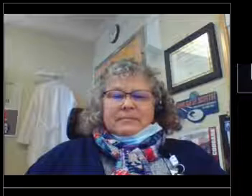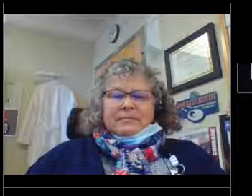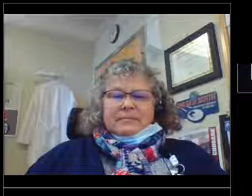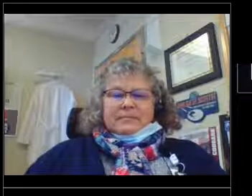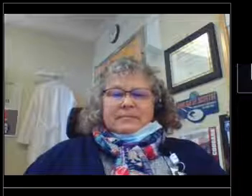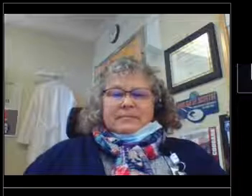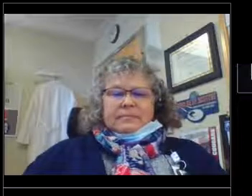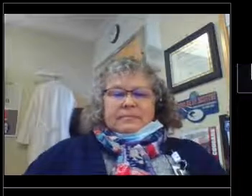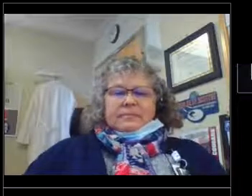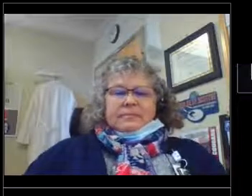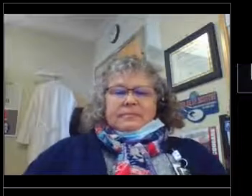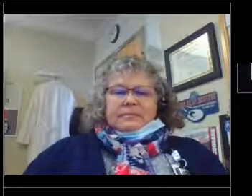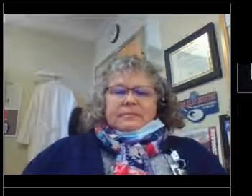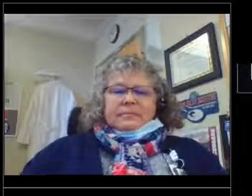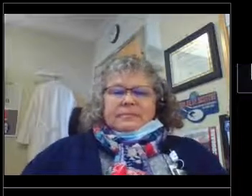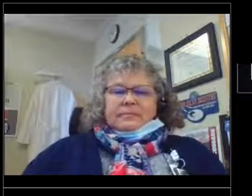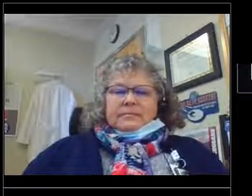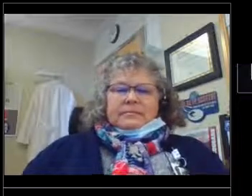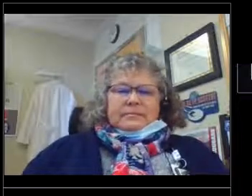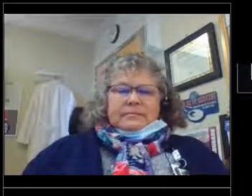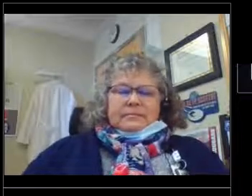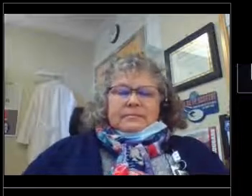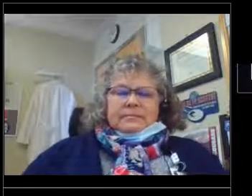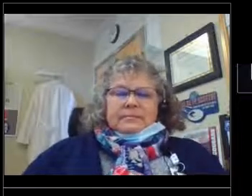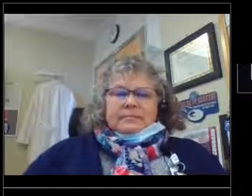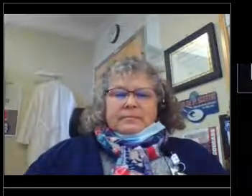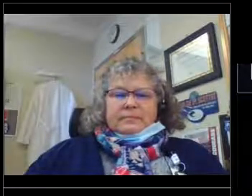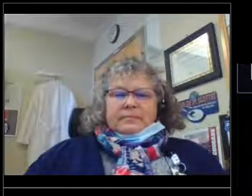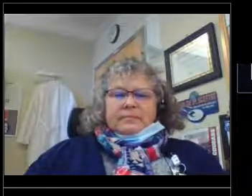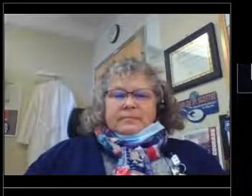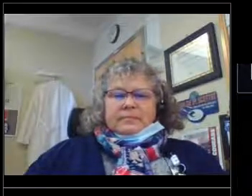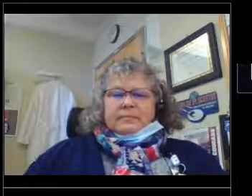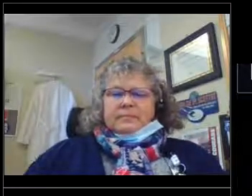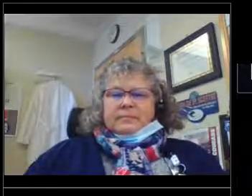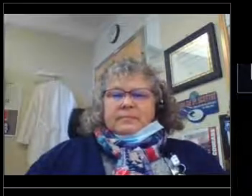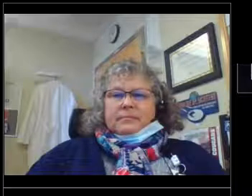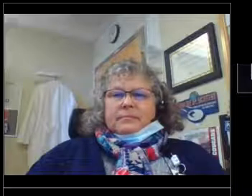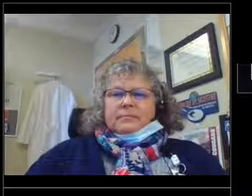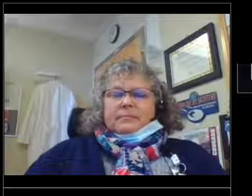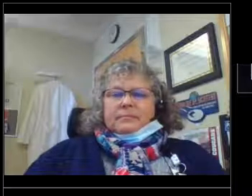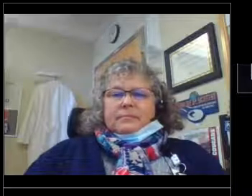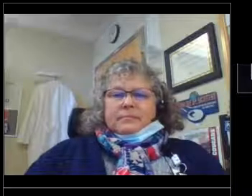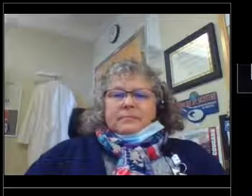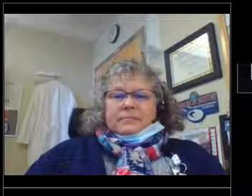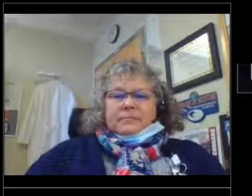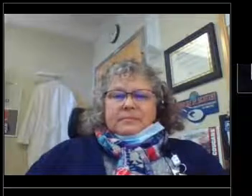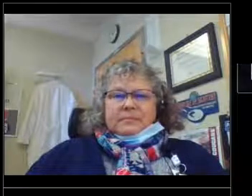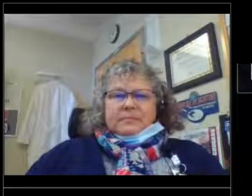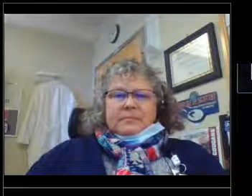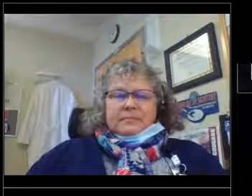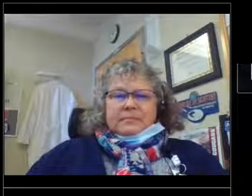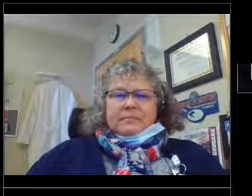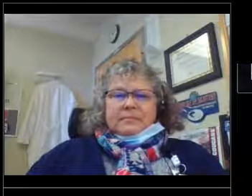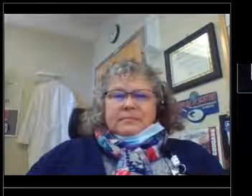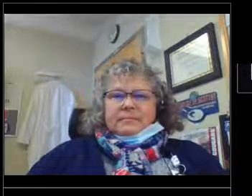your supervising physician is not knowledgeable about an area that you would like to practice or a treatment that you would like to offer your